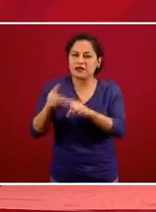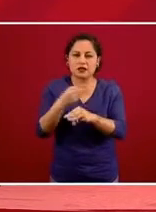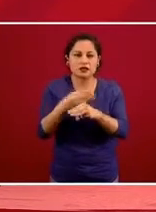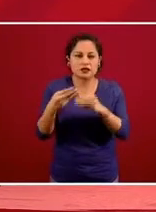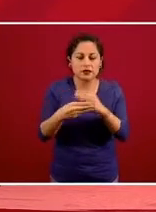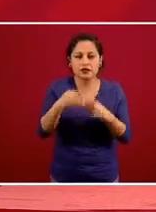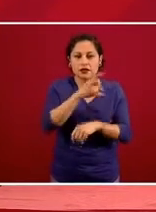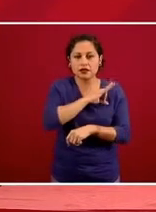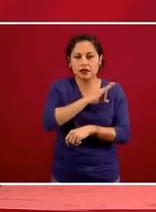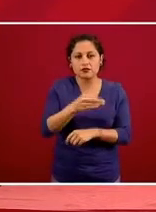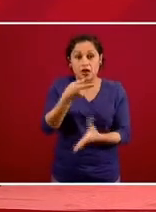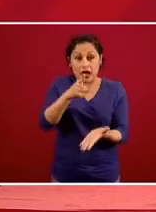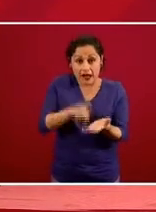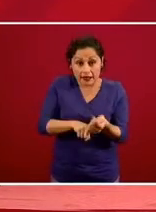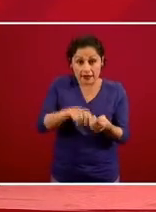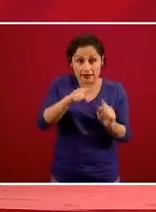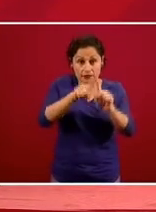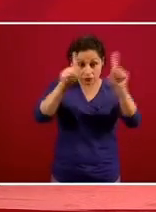infrastructure